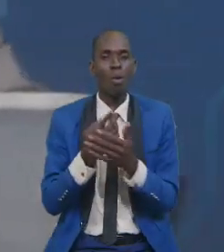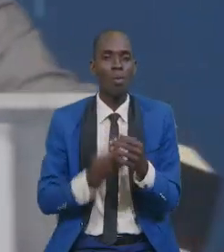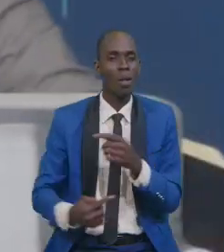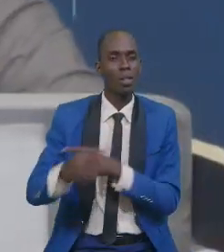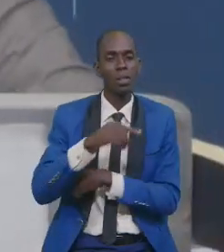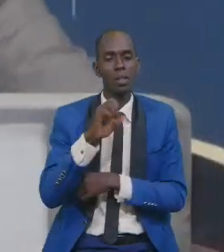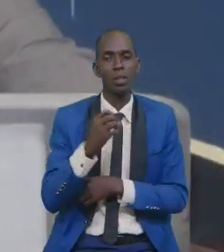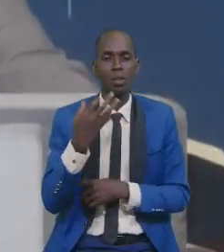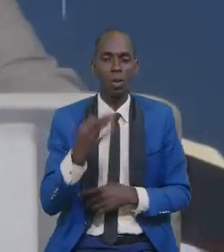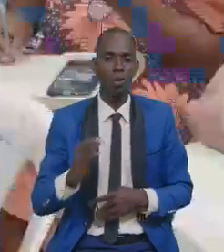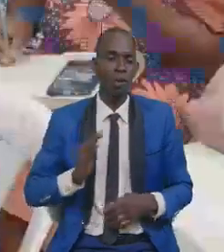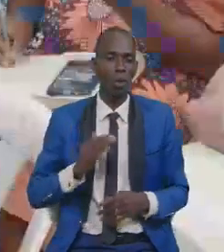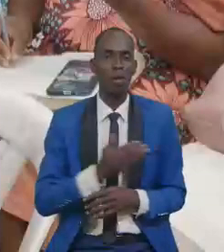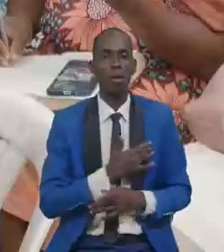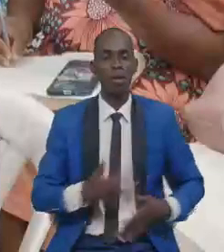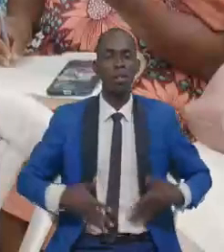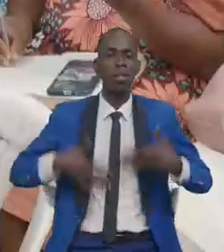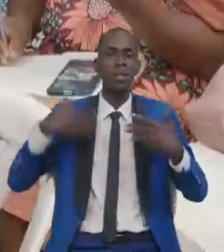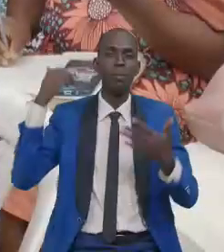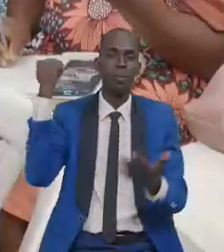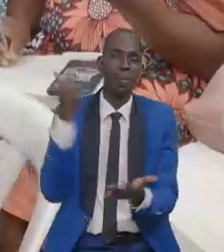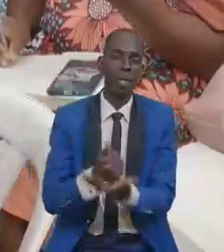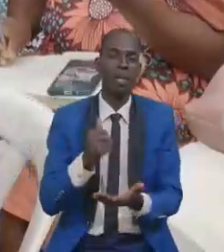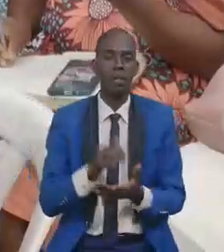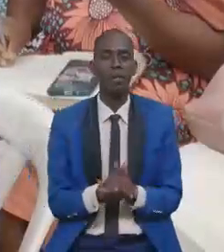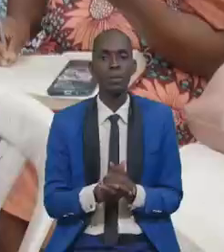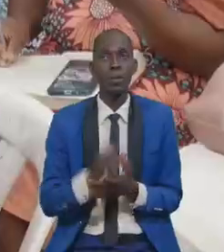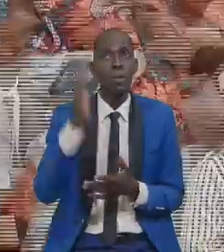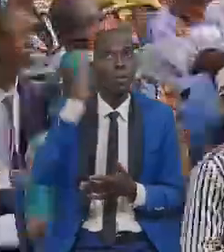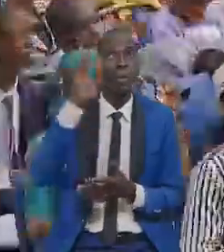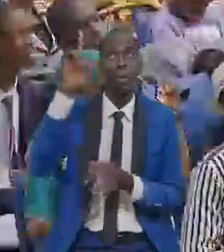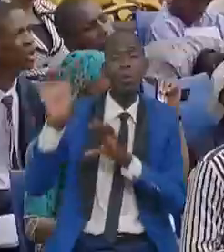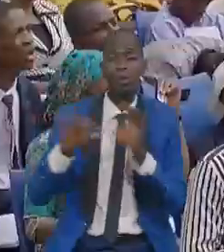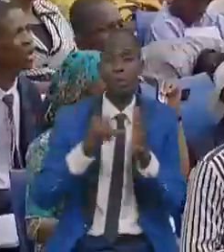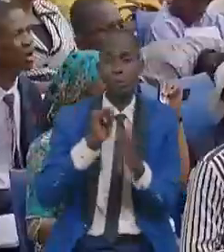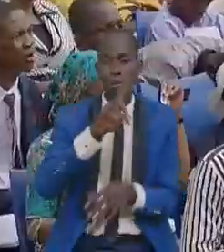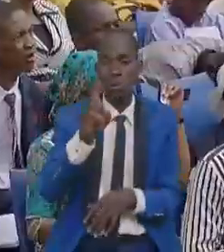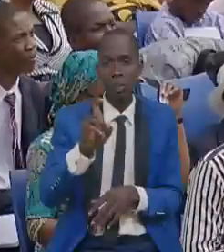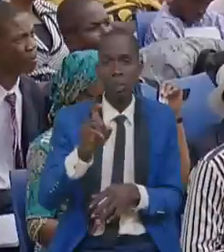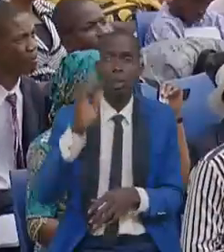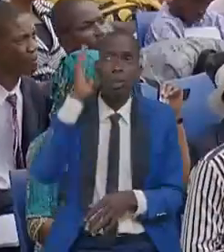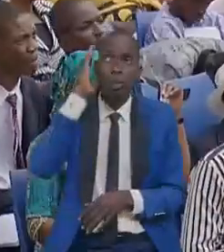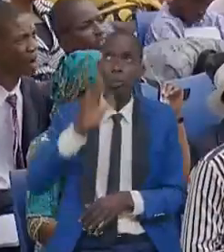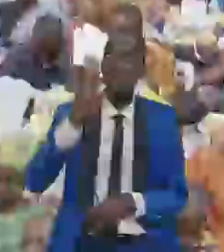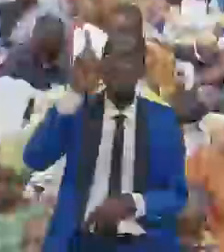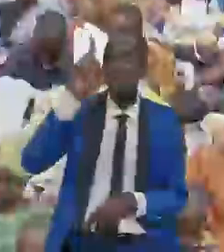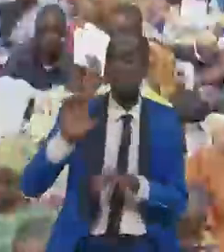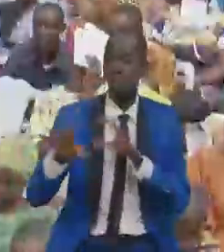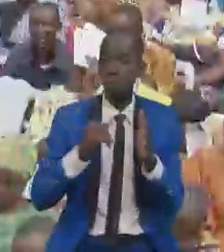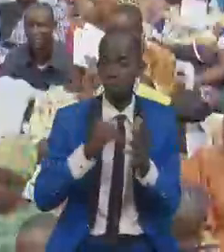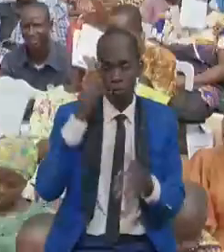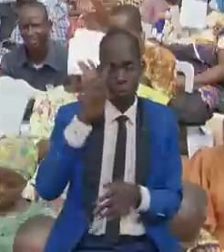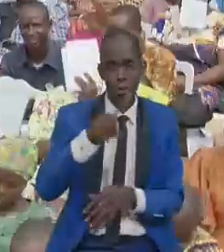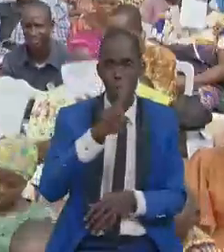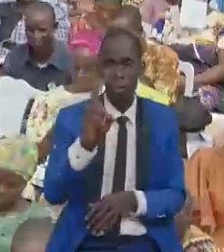of our life. Will he do it? I said, will he do it? Come